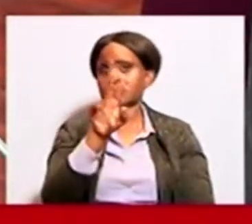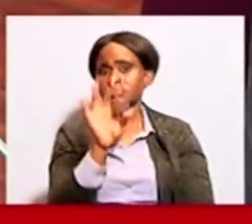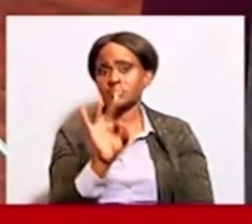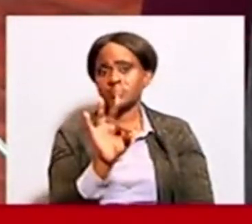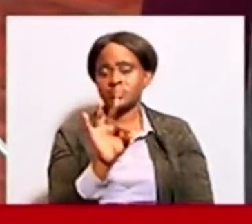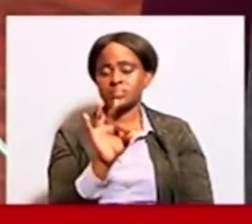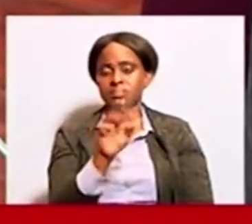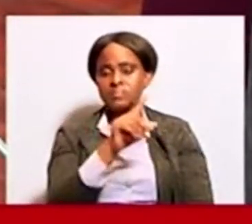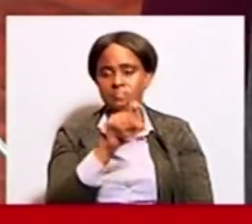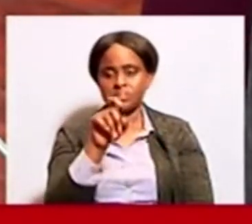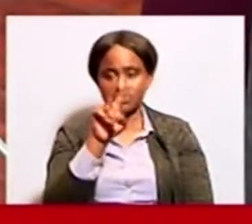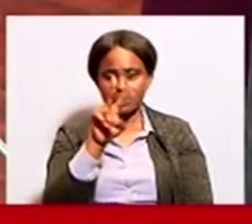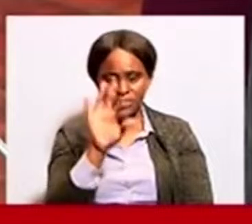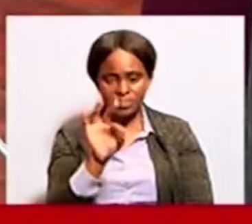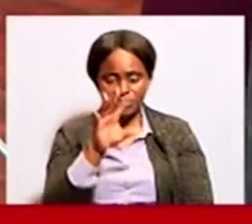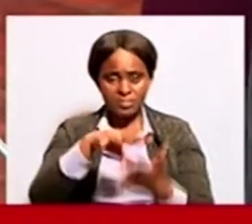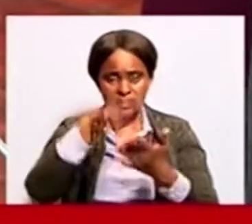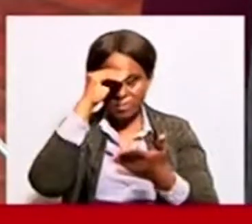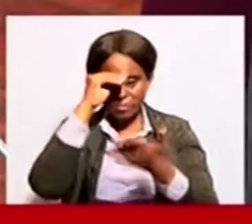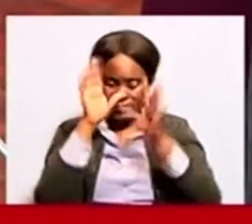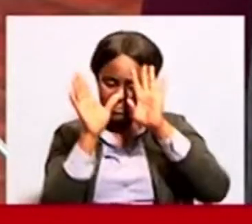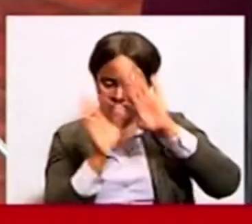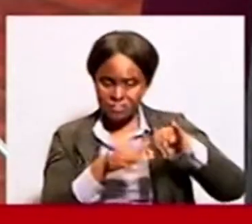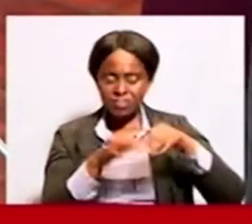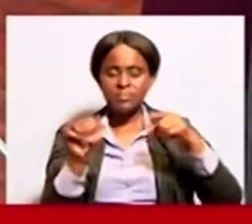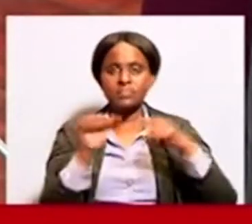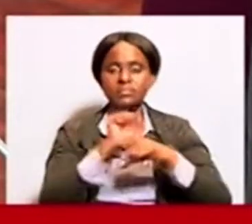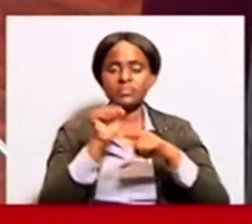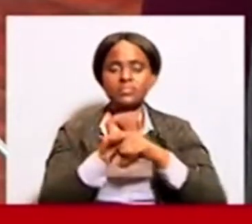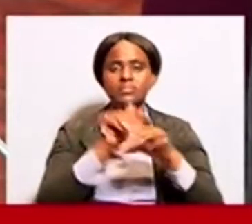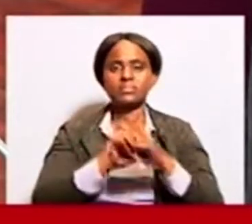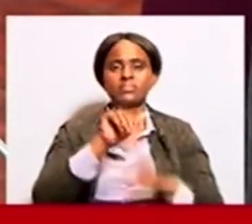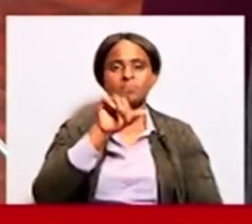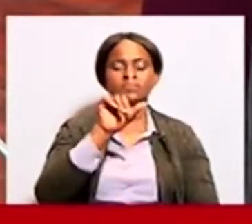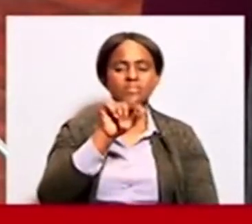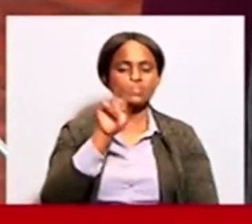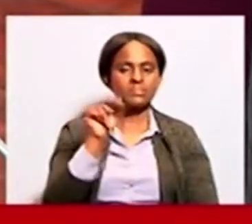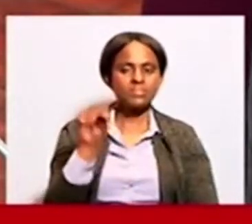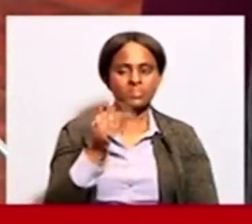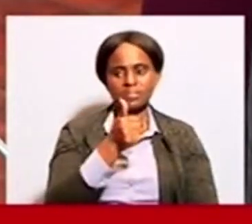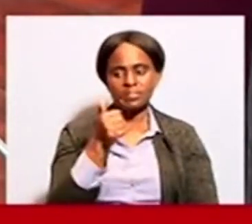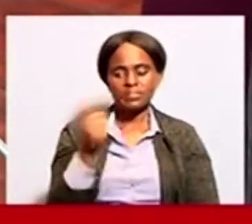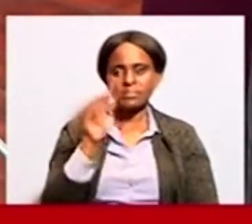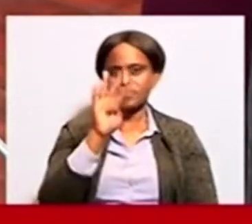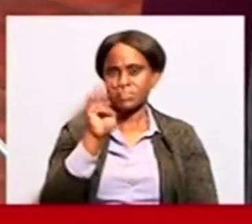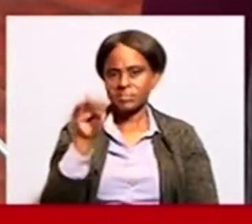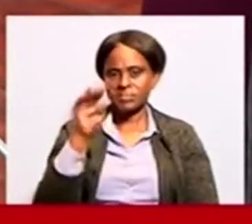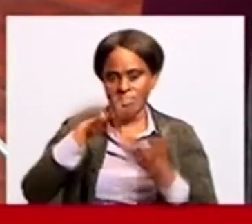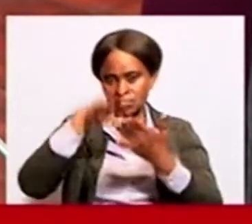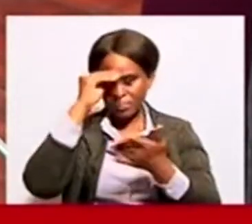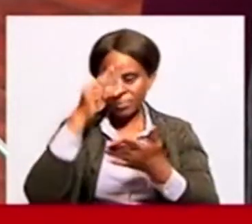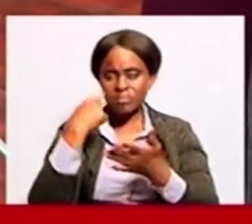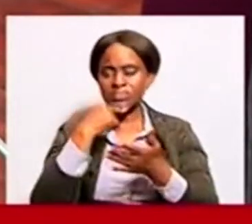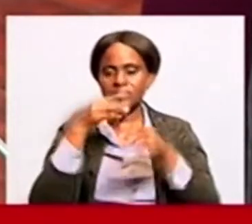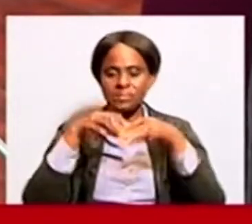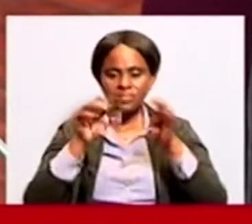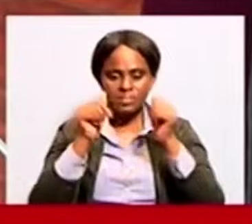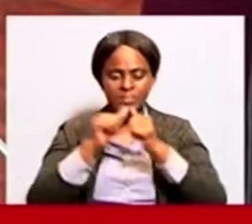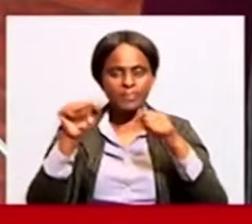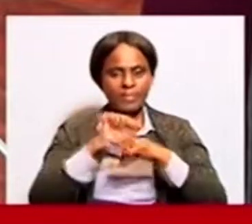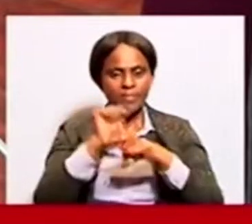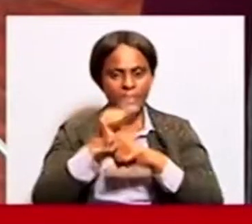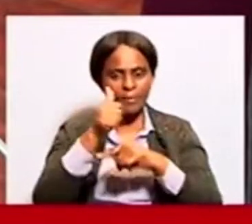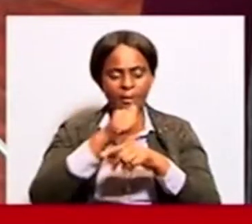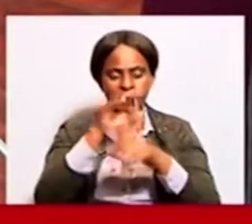of the learners abandoned the training in 2022, while 44 learners who continued with the training